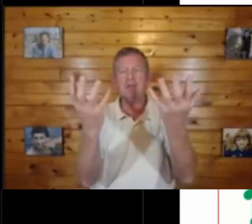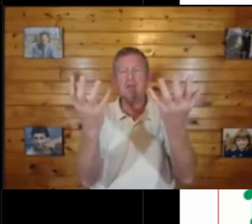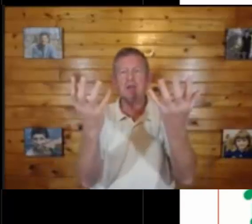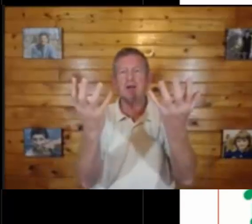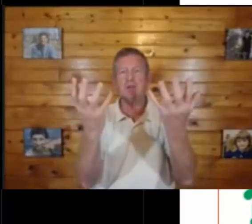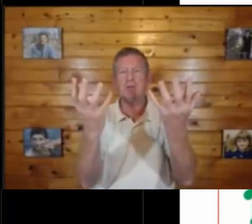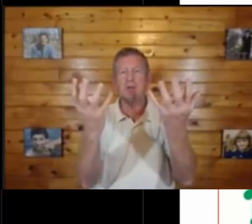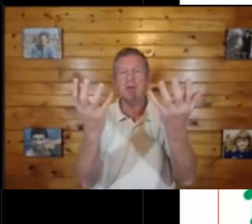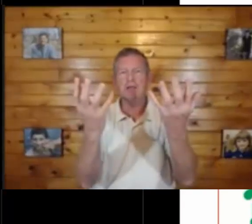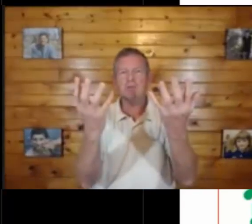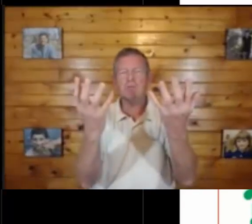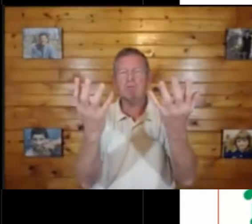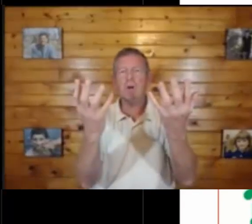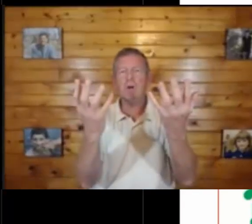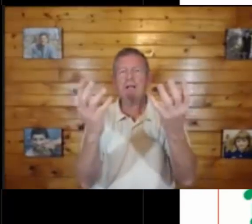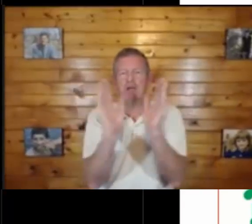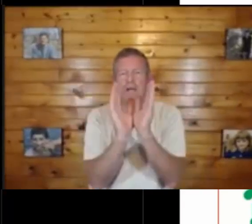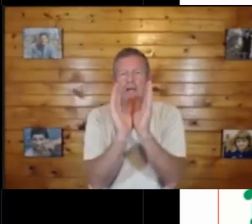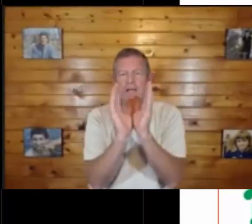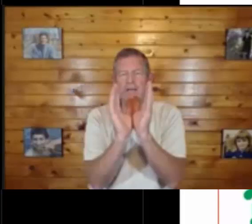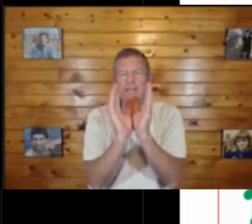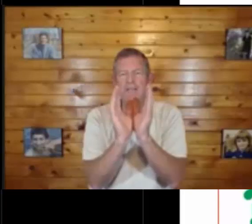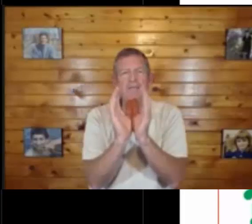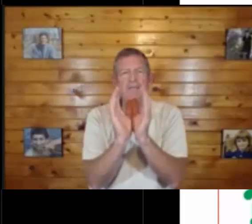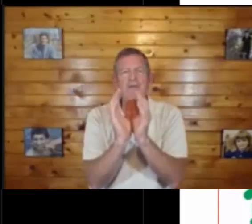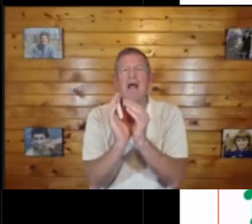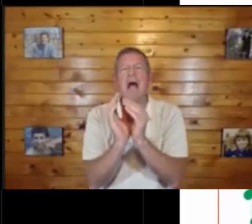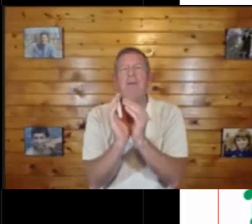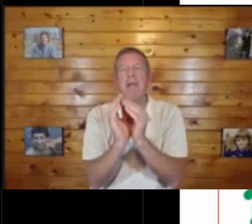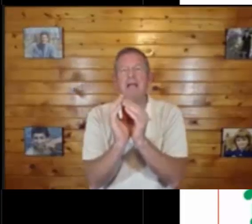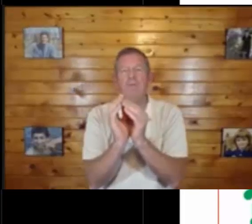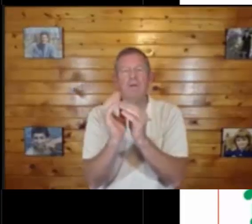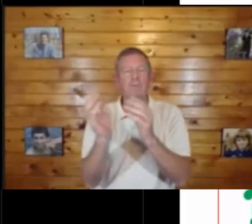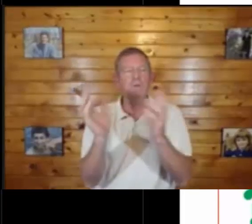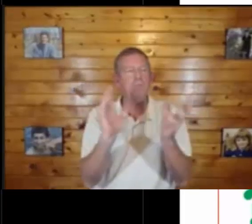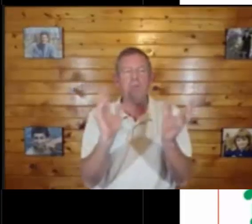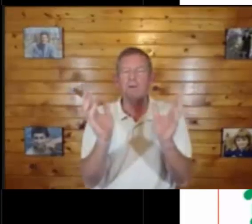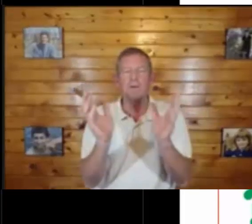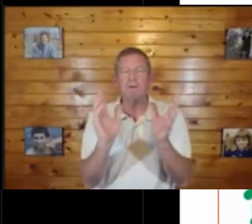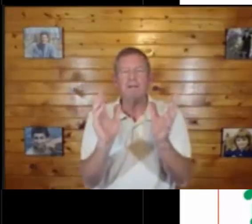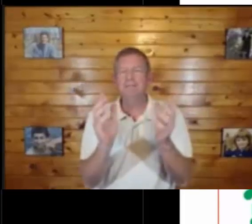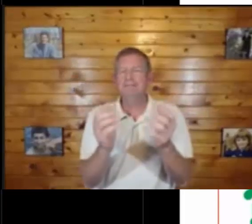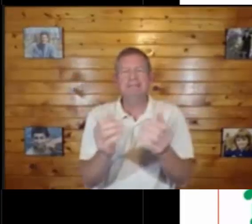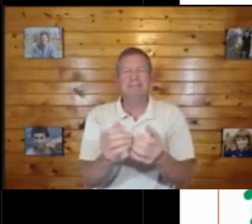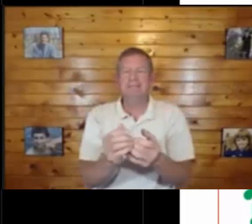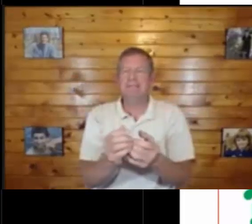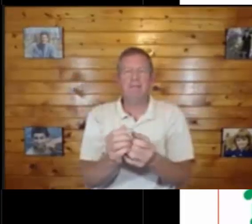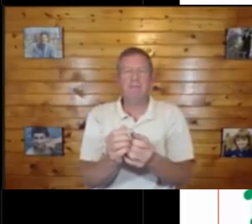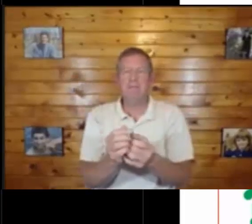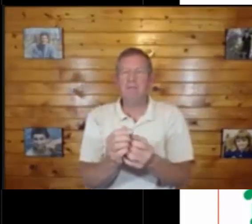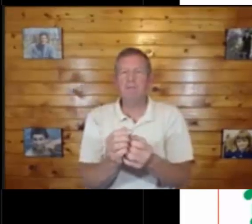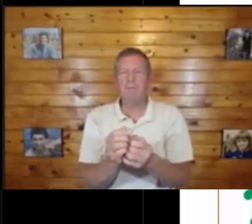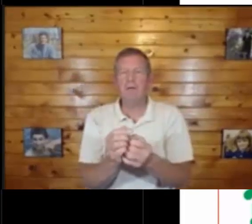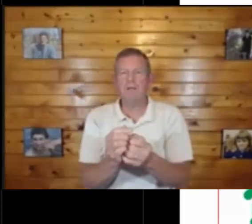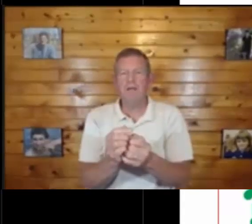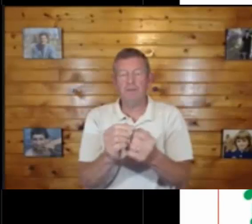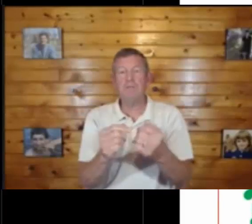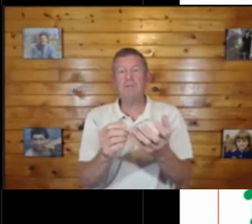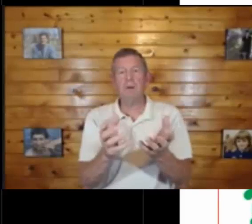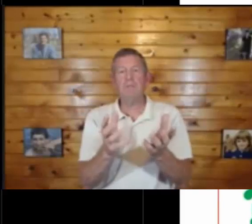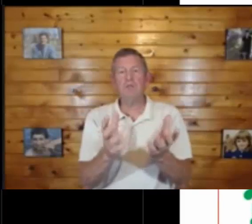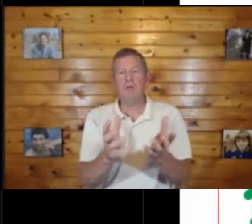my hands in large measure. So if you're watching even on an iPad, if you have 3 people around it, it's going to be too